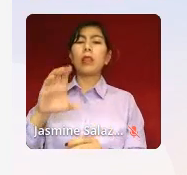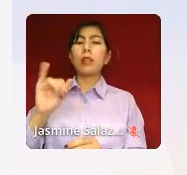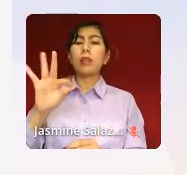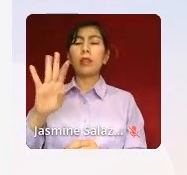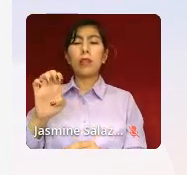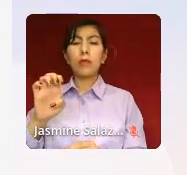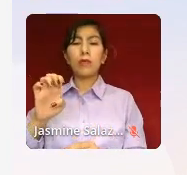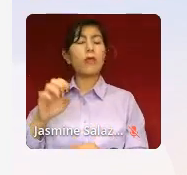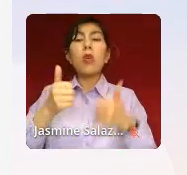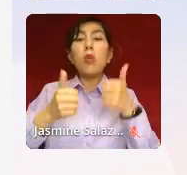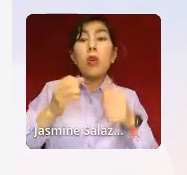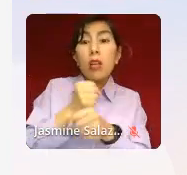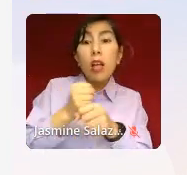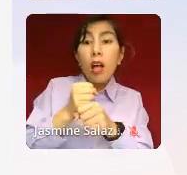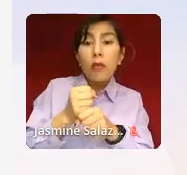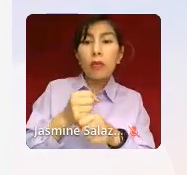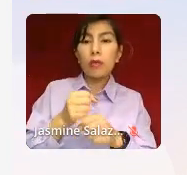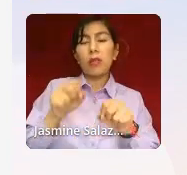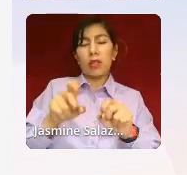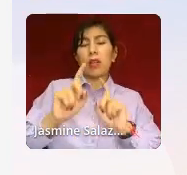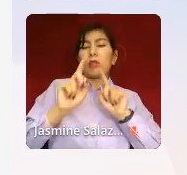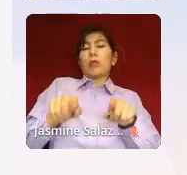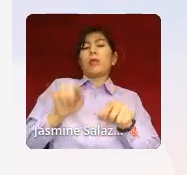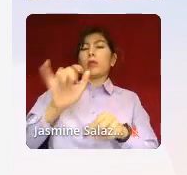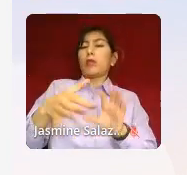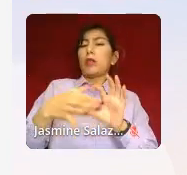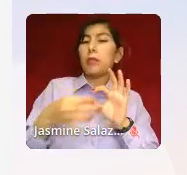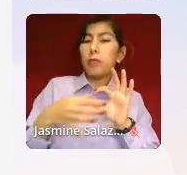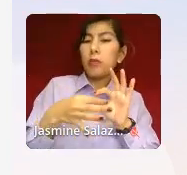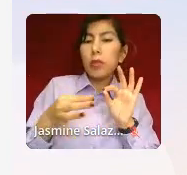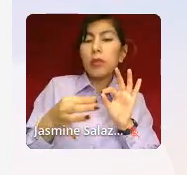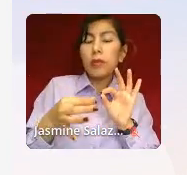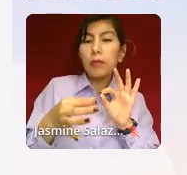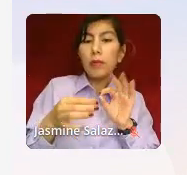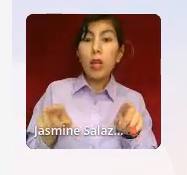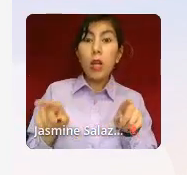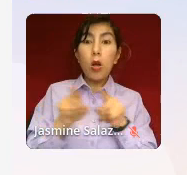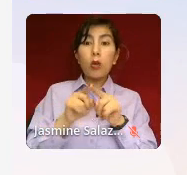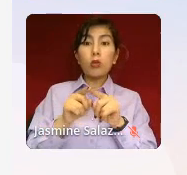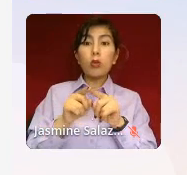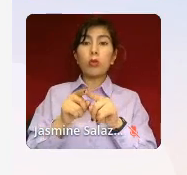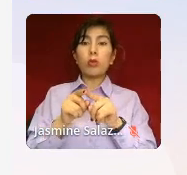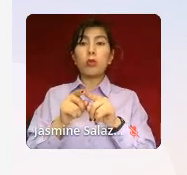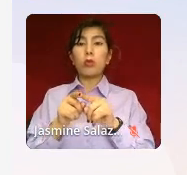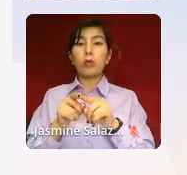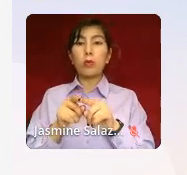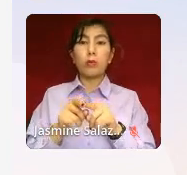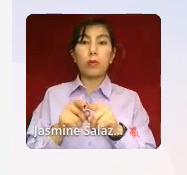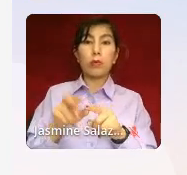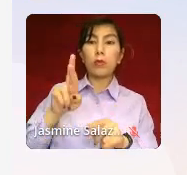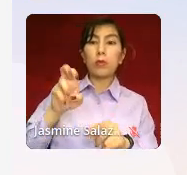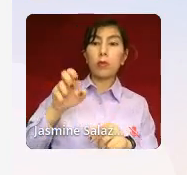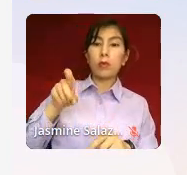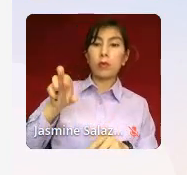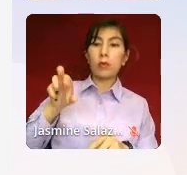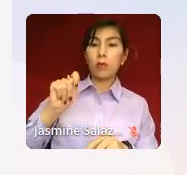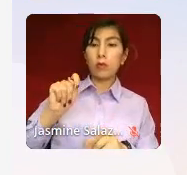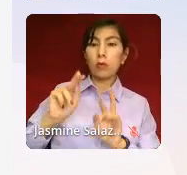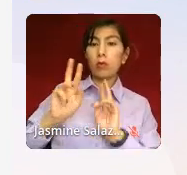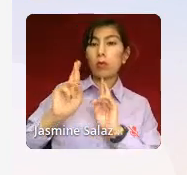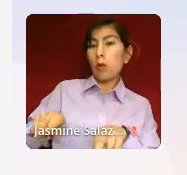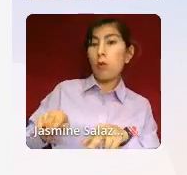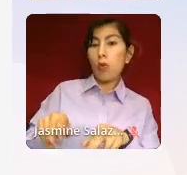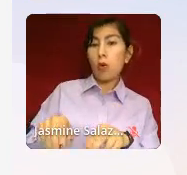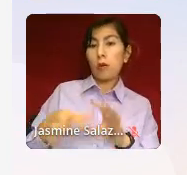coffee, you can respond to their message. You can also report a message. So if we definitely want to